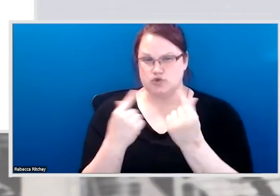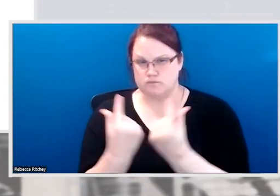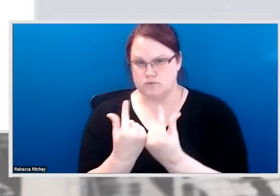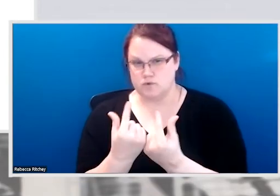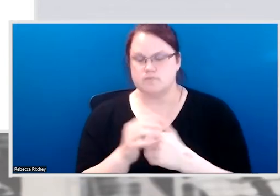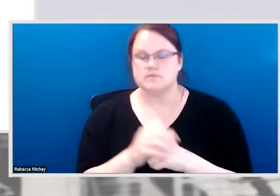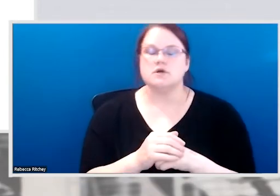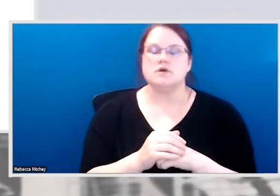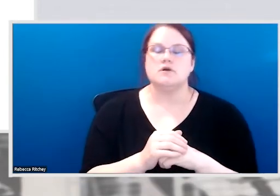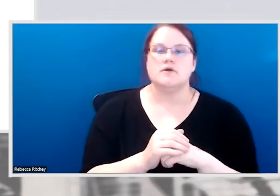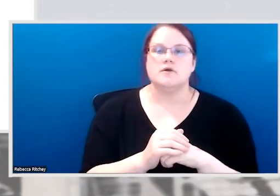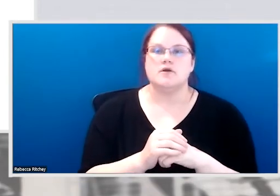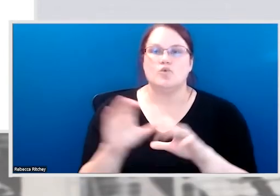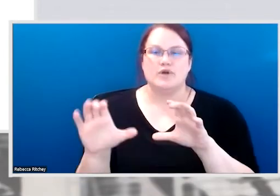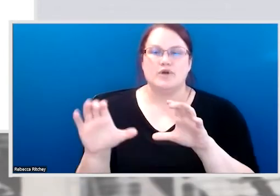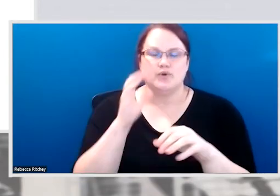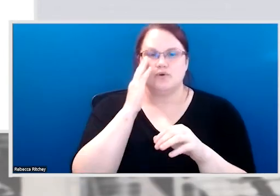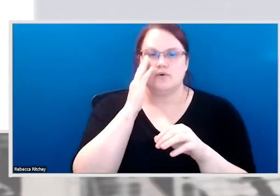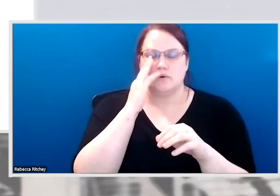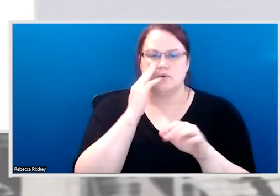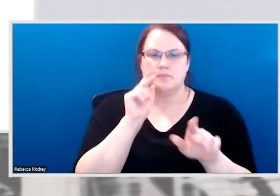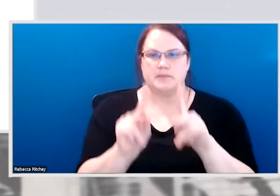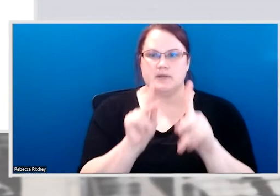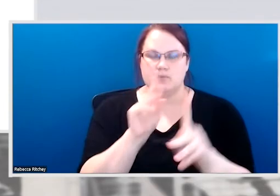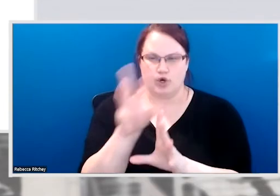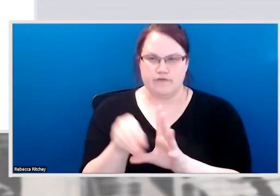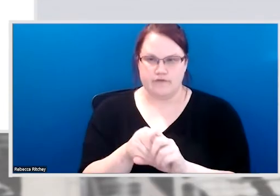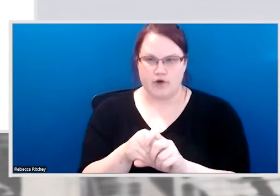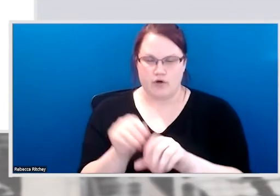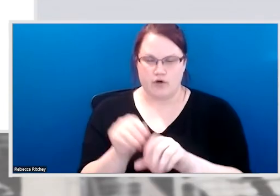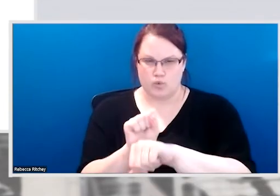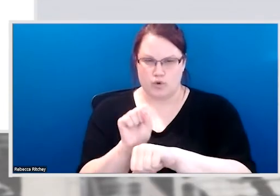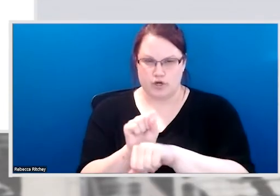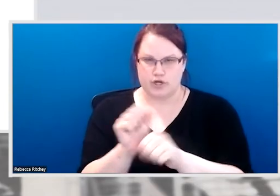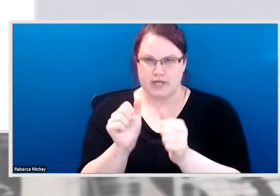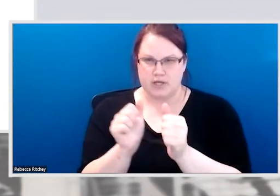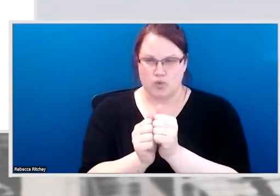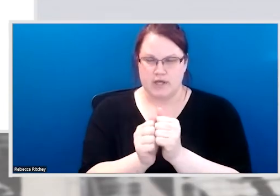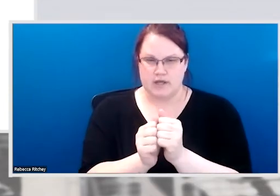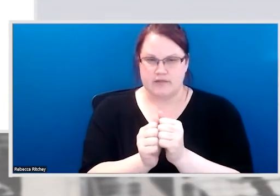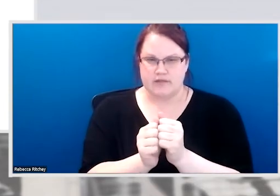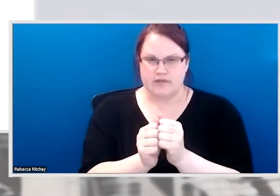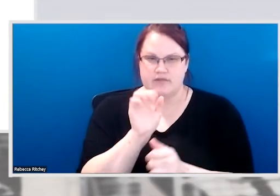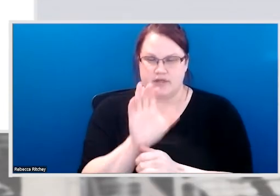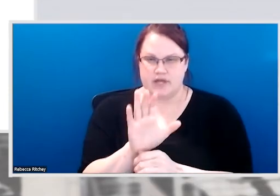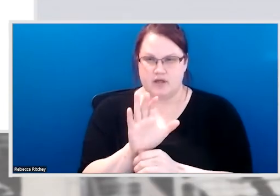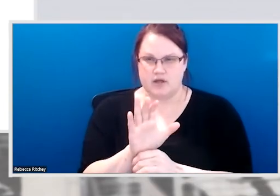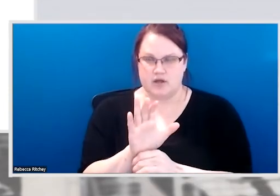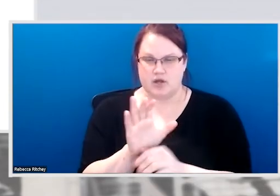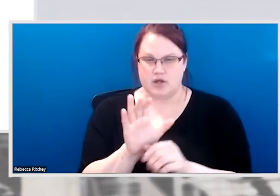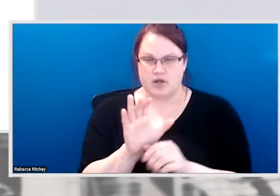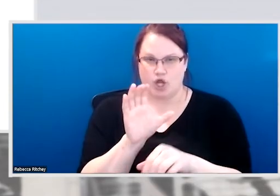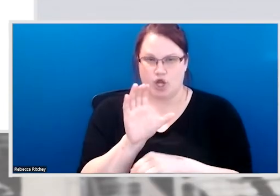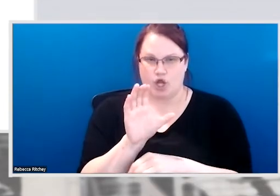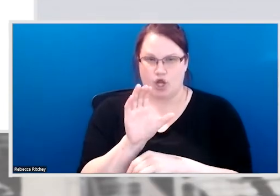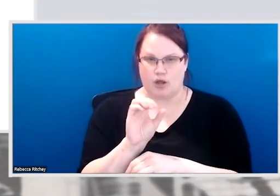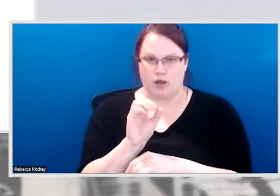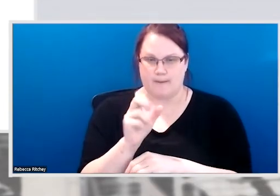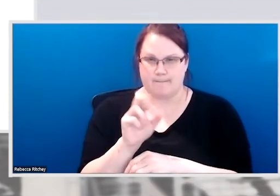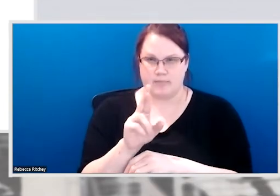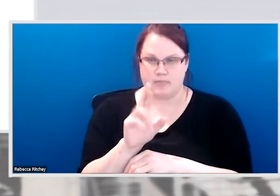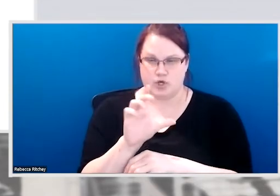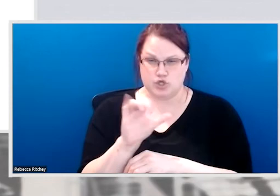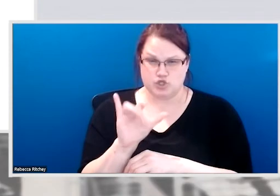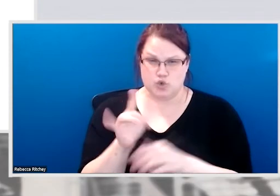any folks that are involved in working within their commercial corridors every other Thursday morning, we have